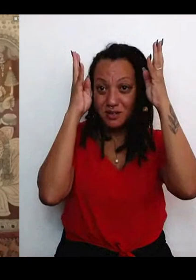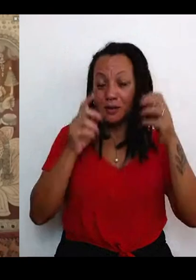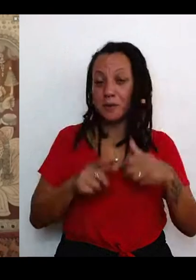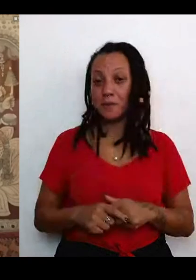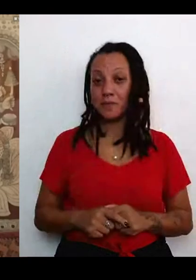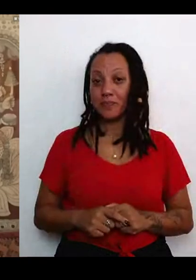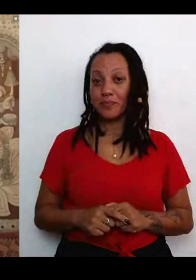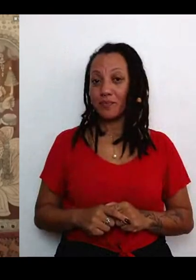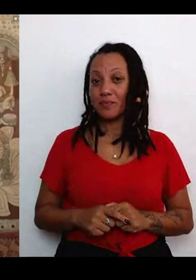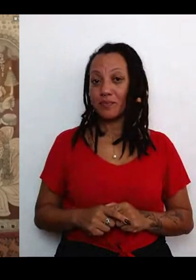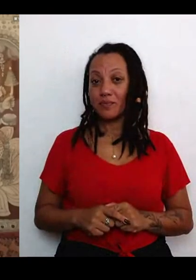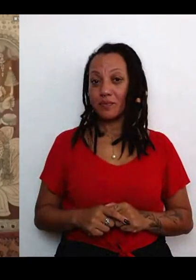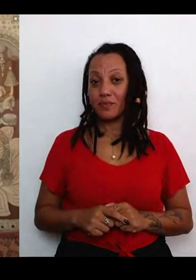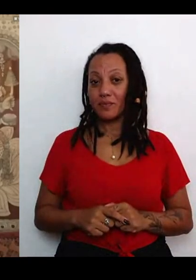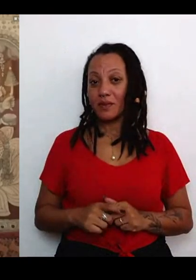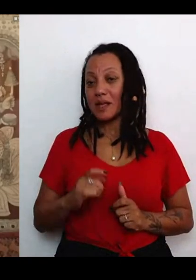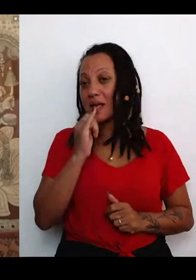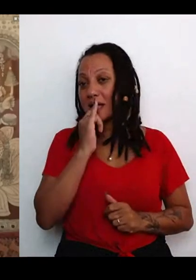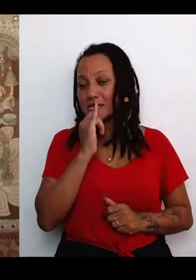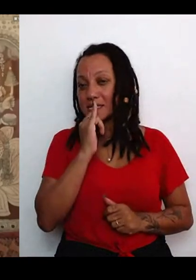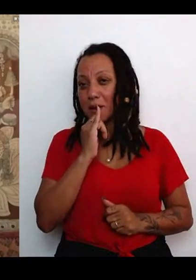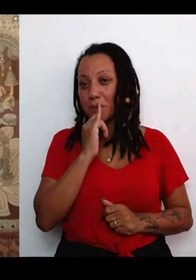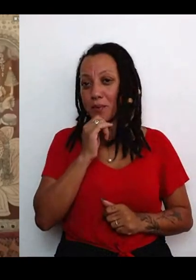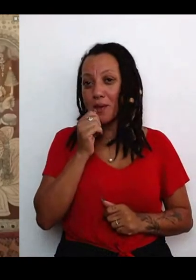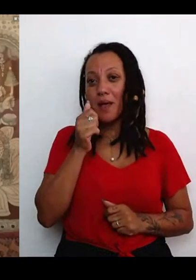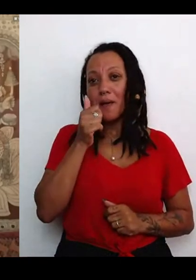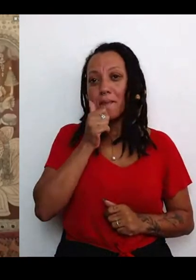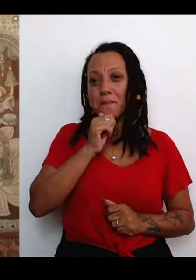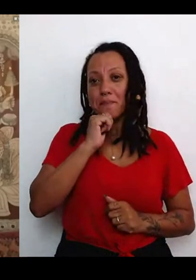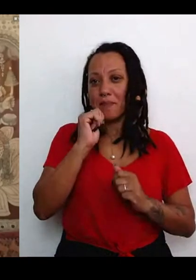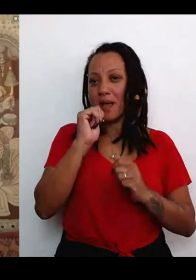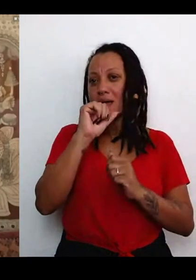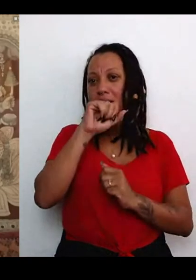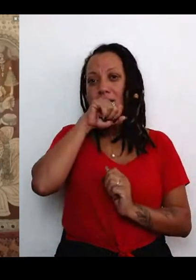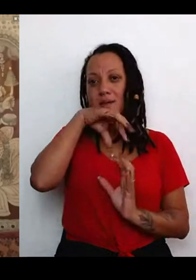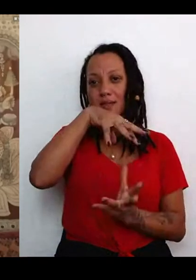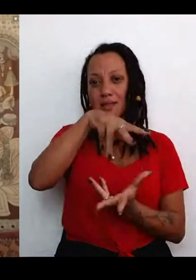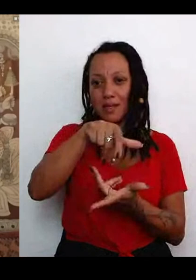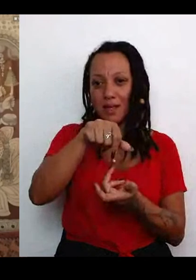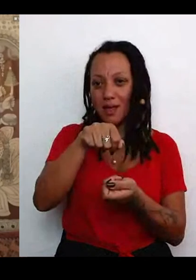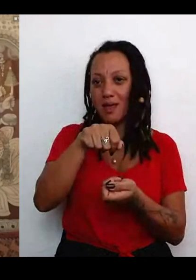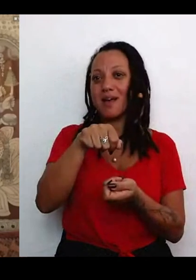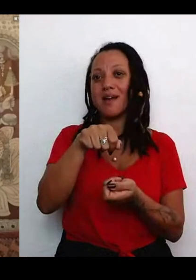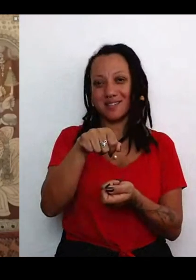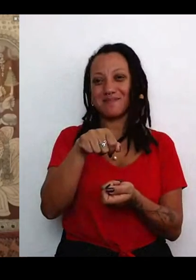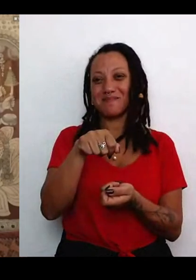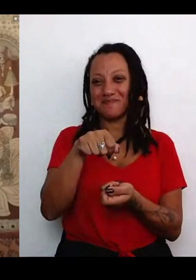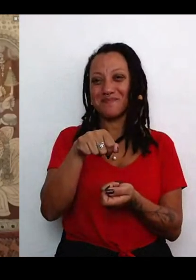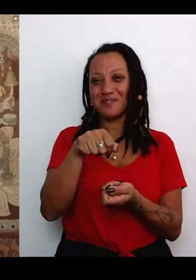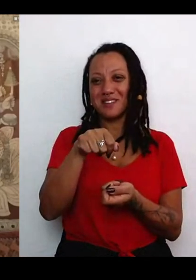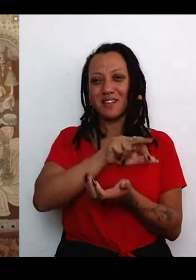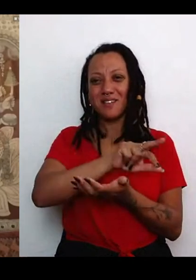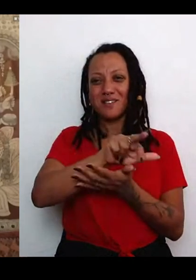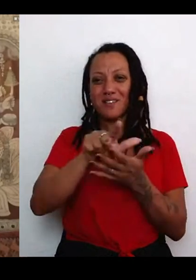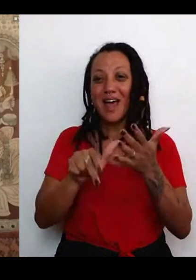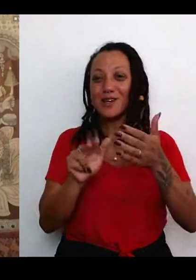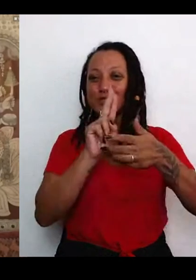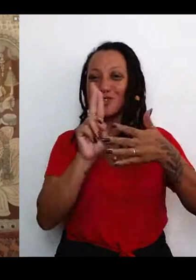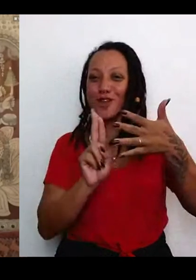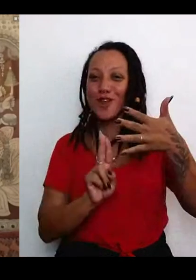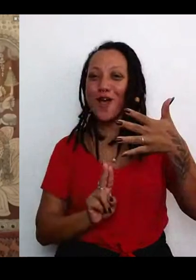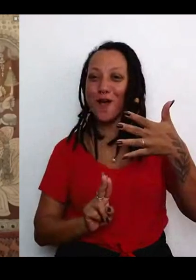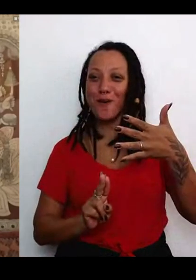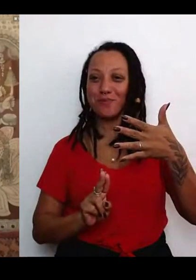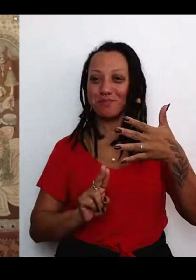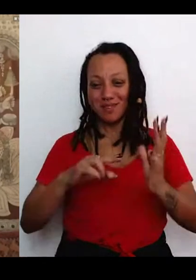Pacha Mama she's Gaia she's Mother Earth she's terrible Madre for us she's vasundara and the family of